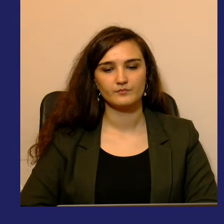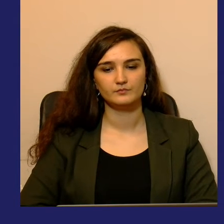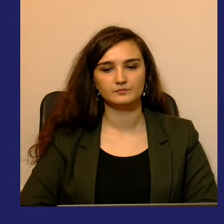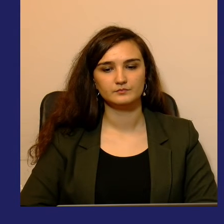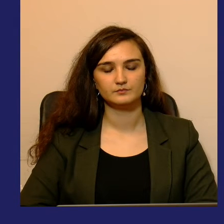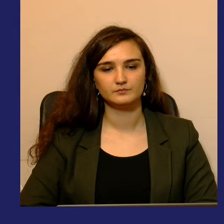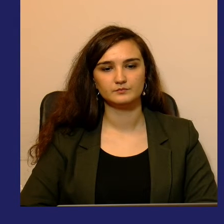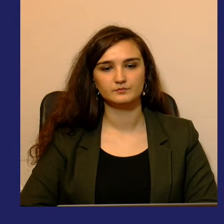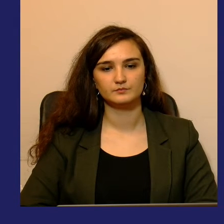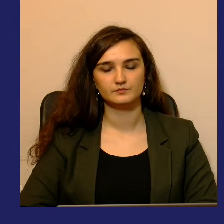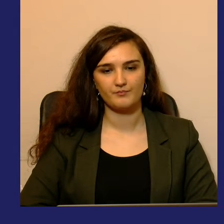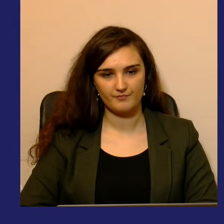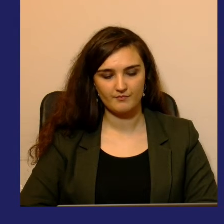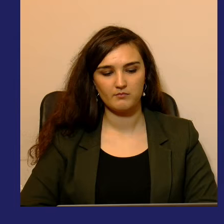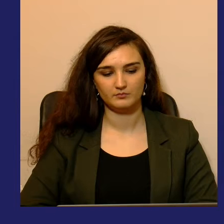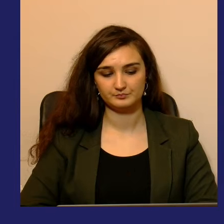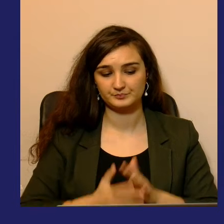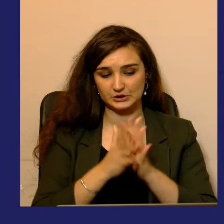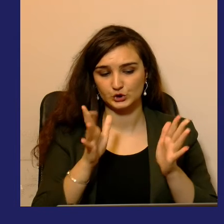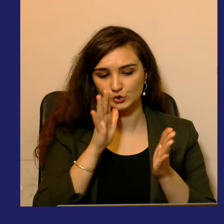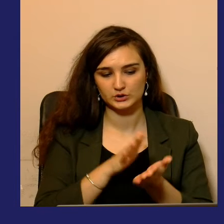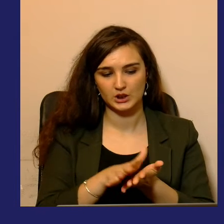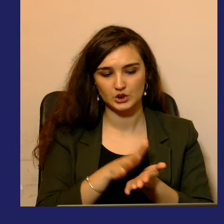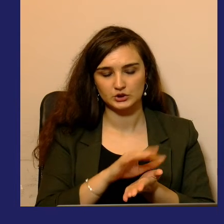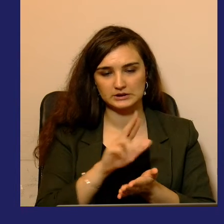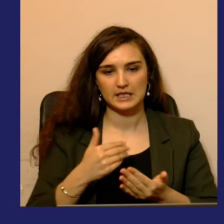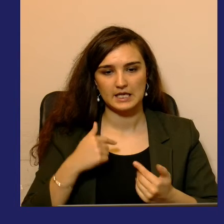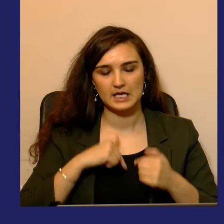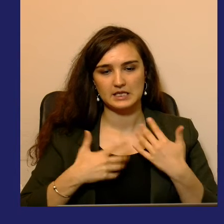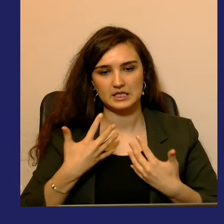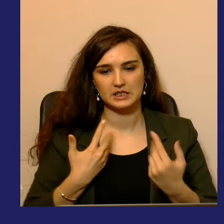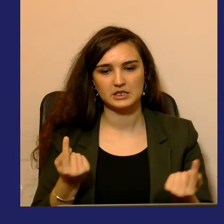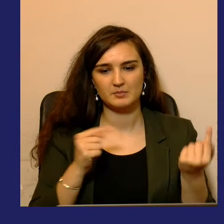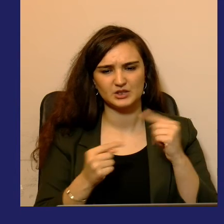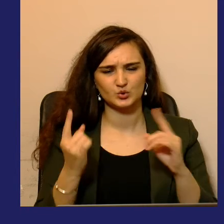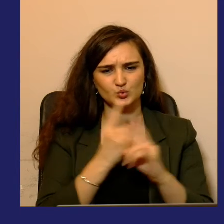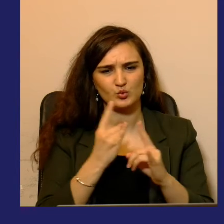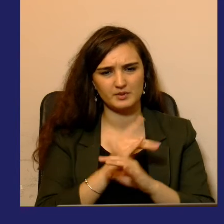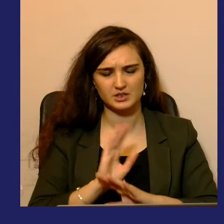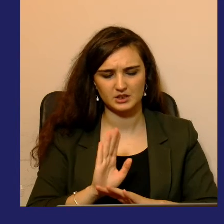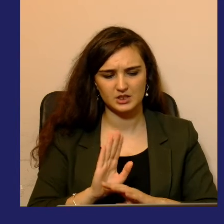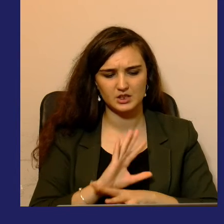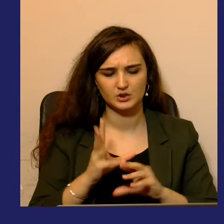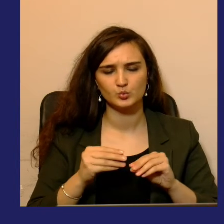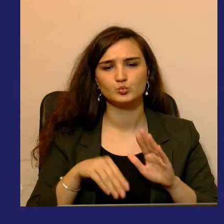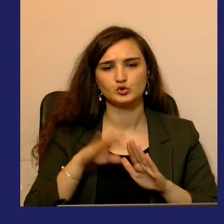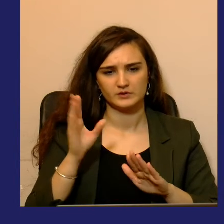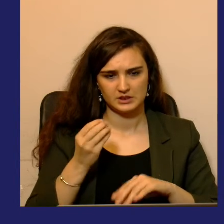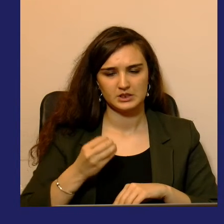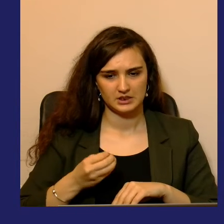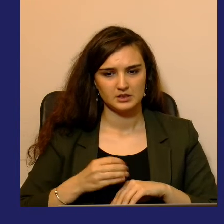not cheating on each other constantly, they can't stop cheating because they've weakened the electoral